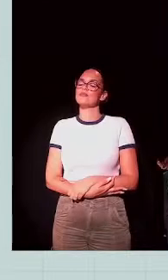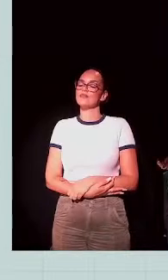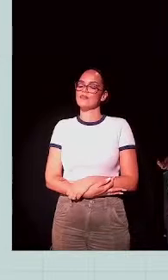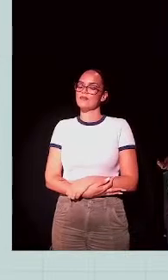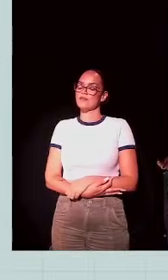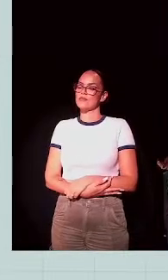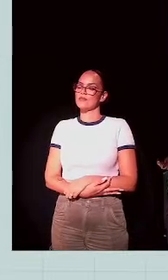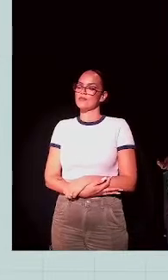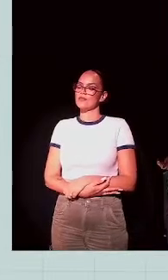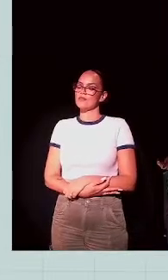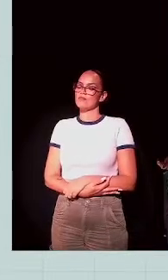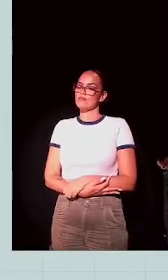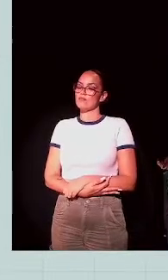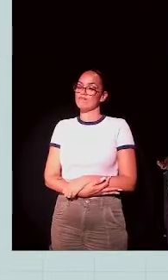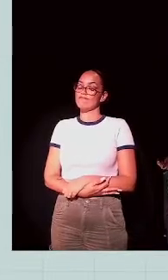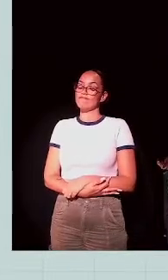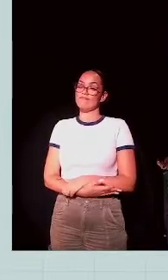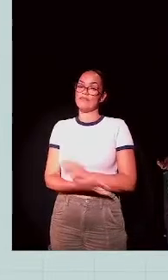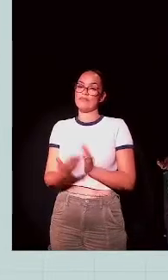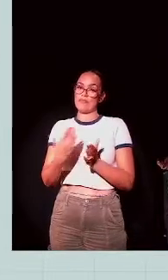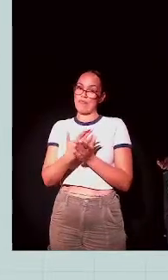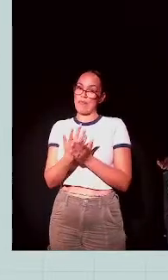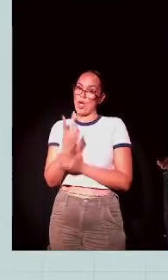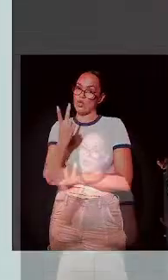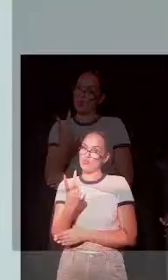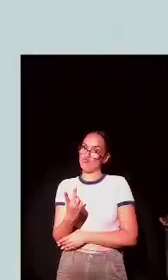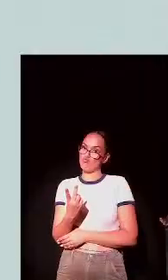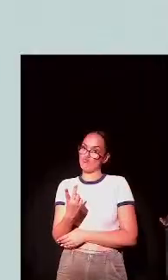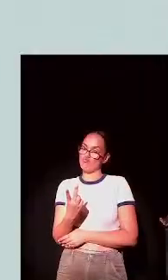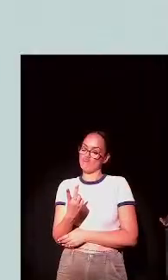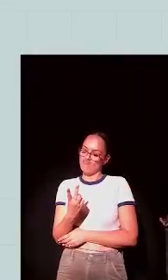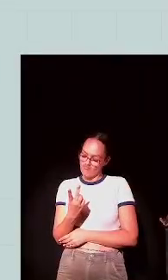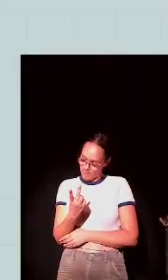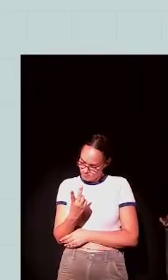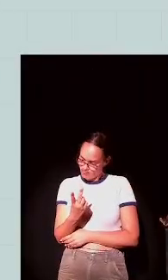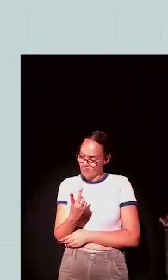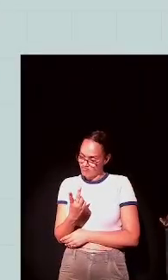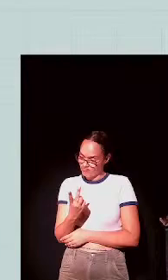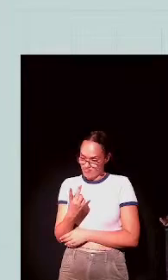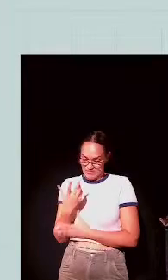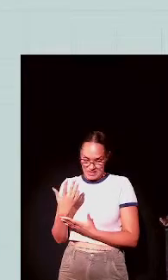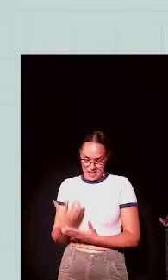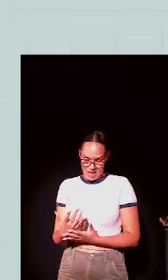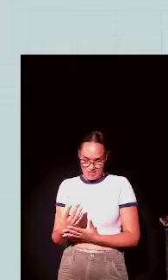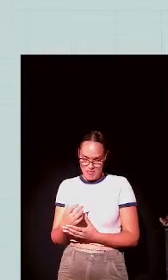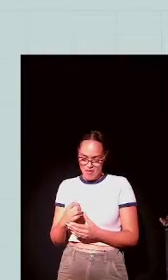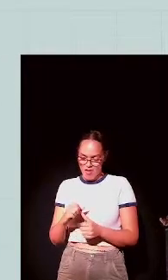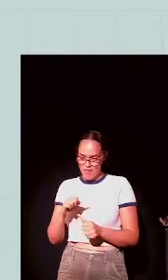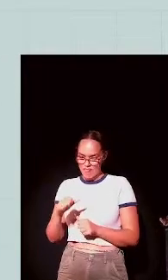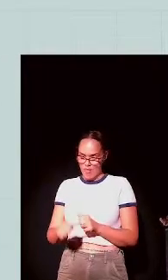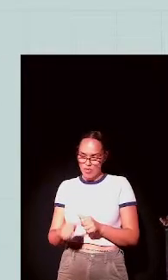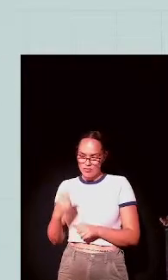The Terrible Truth Part 2. We are living in a post-art world.